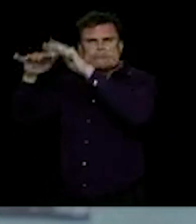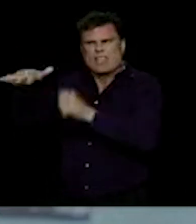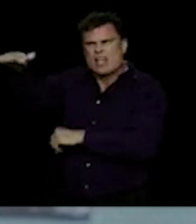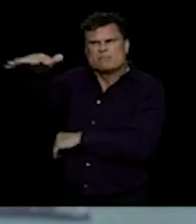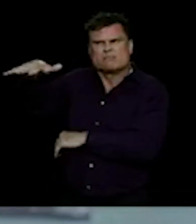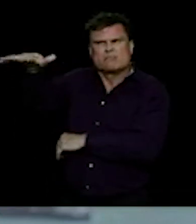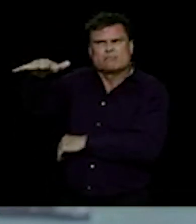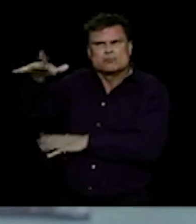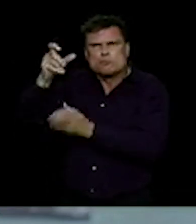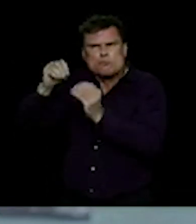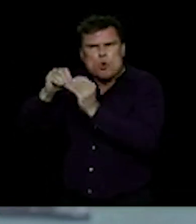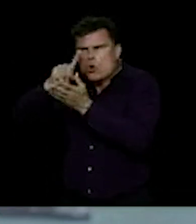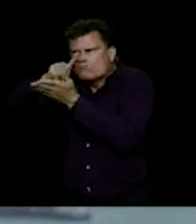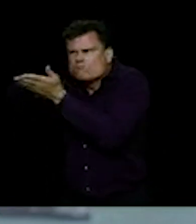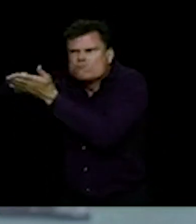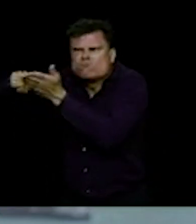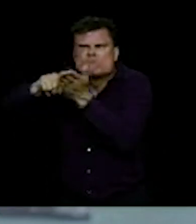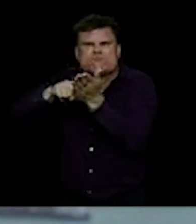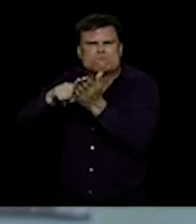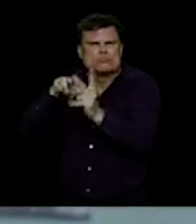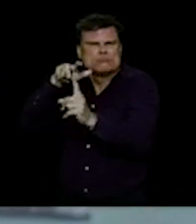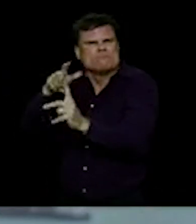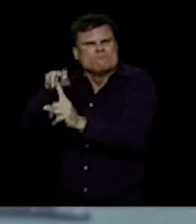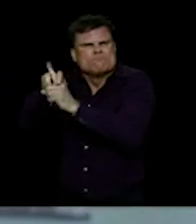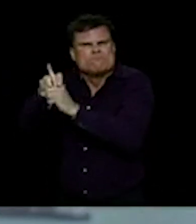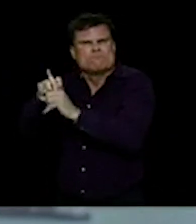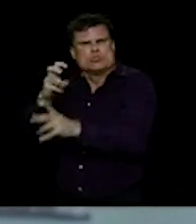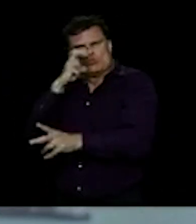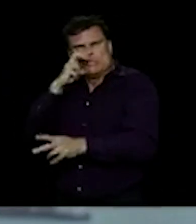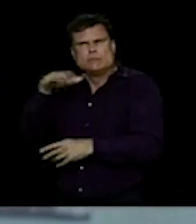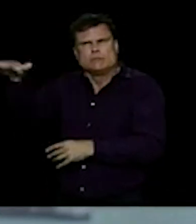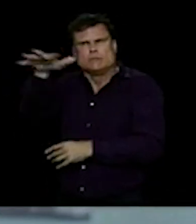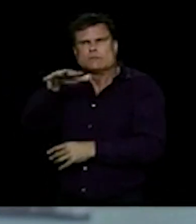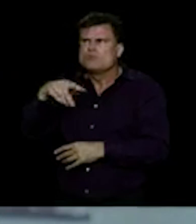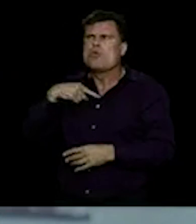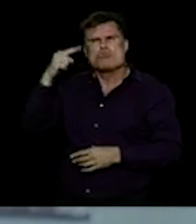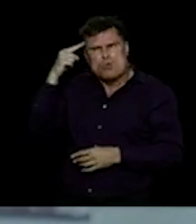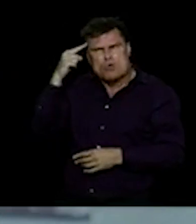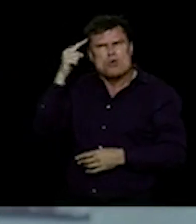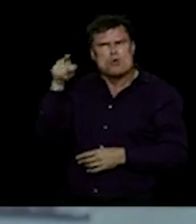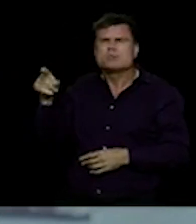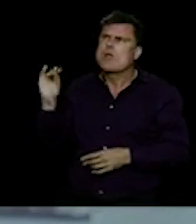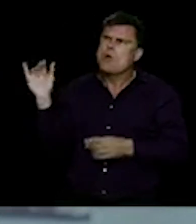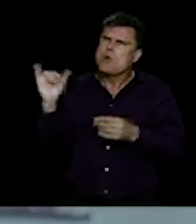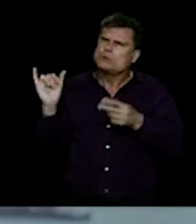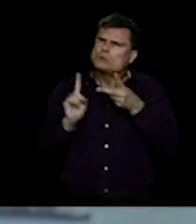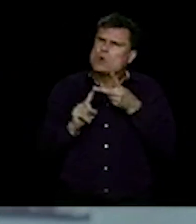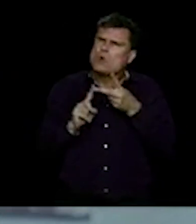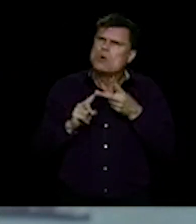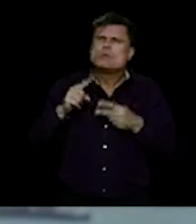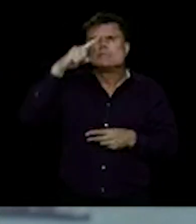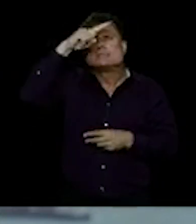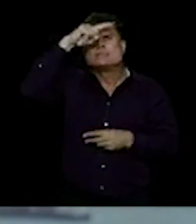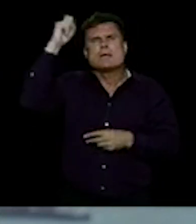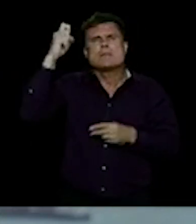that region. And also, if you could maybe reiterate if there's been any transmissions yet at summer camps in BC.